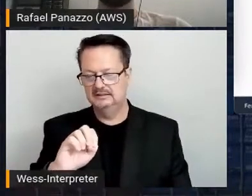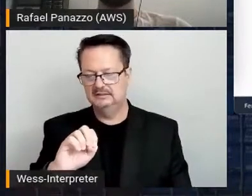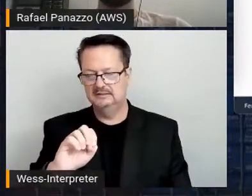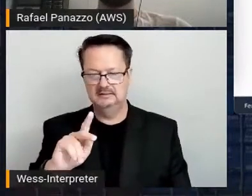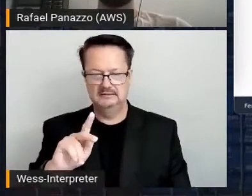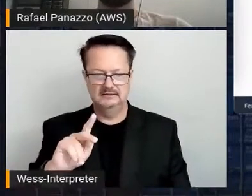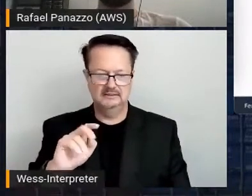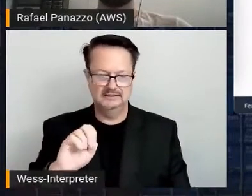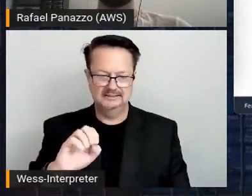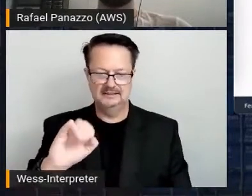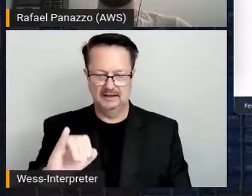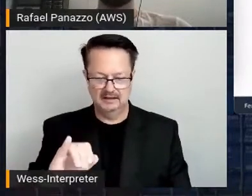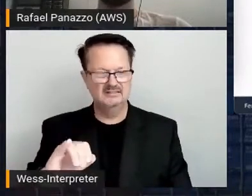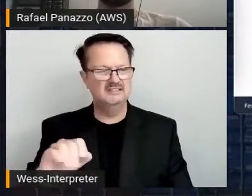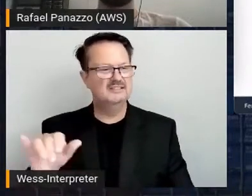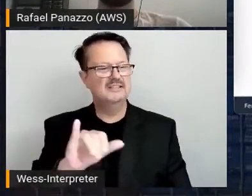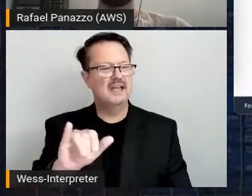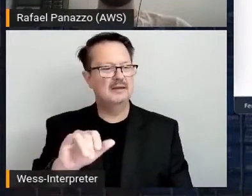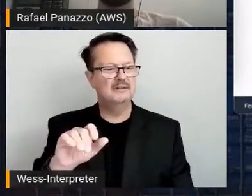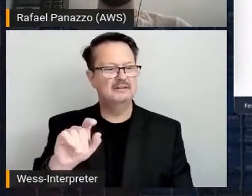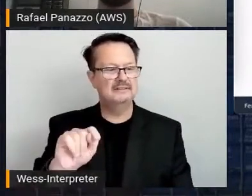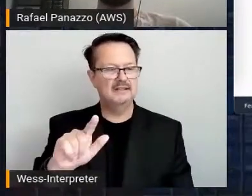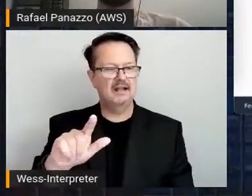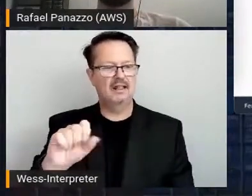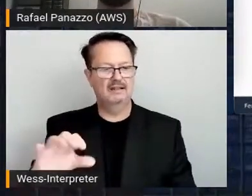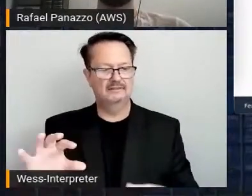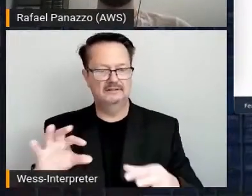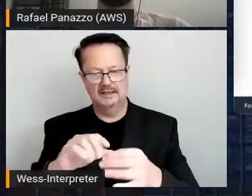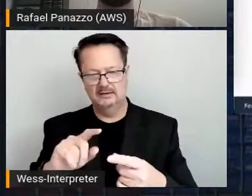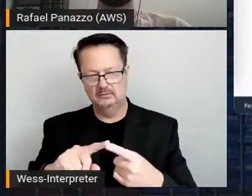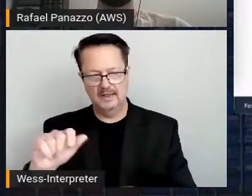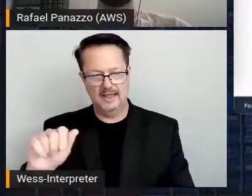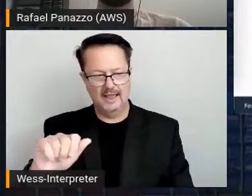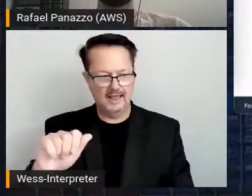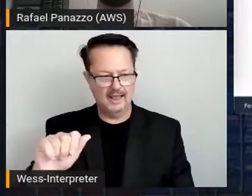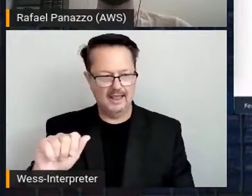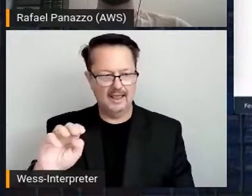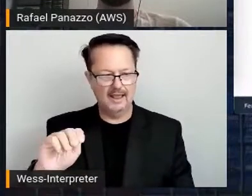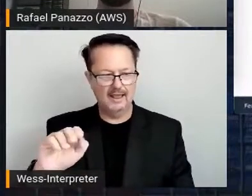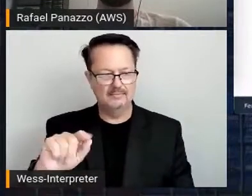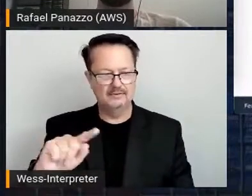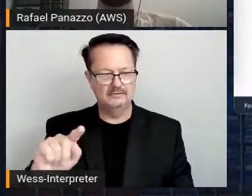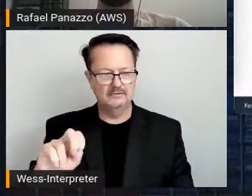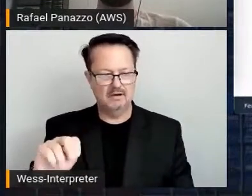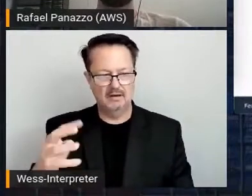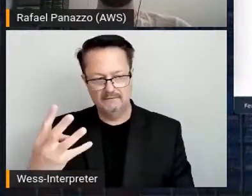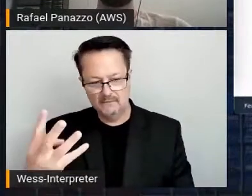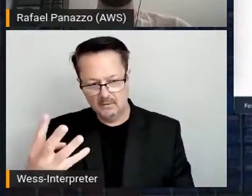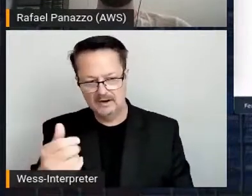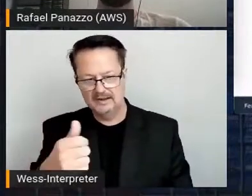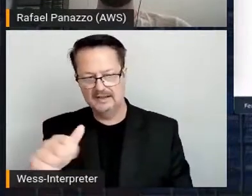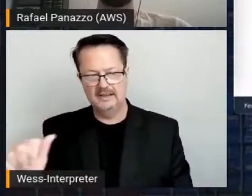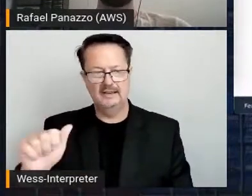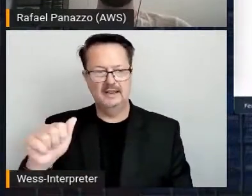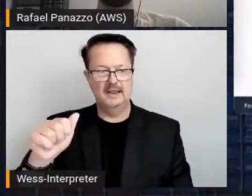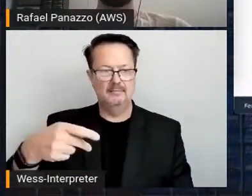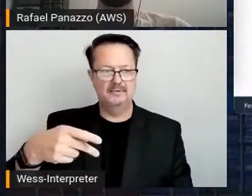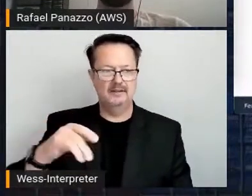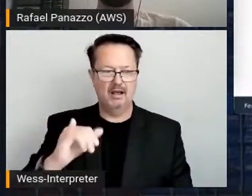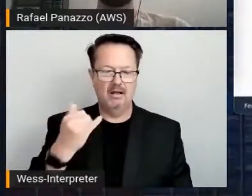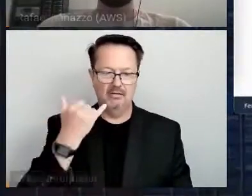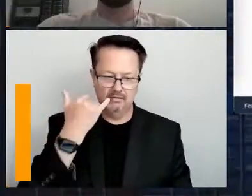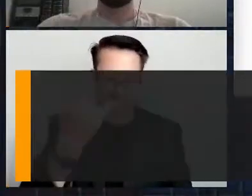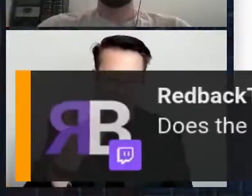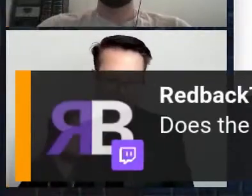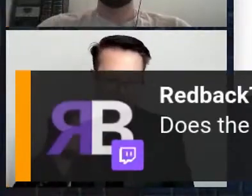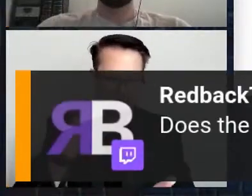to, making a TLS connection to Amazon for any sort of API calls that you're doing. I noticed there was one